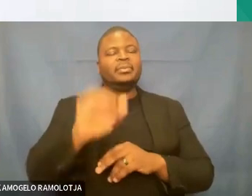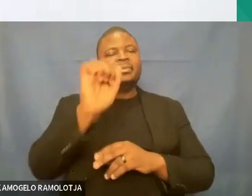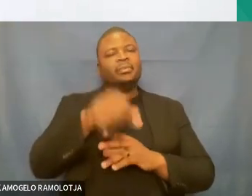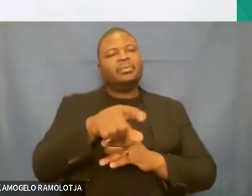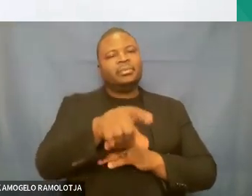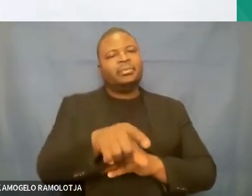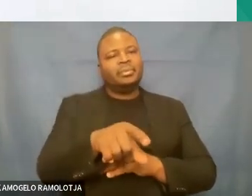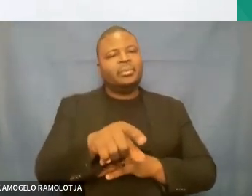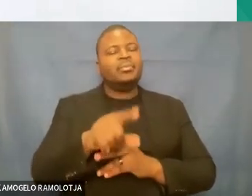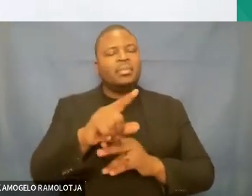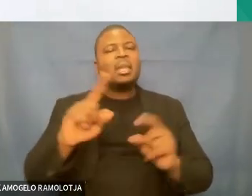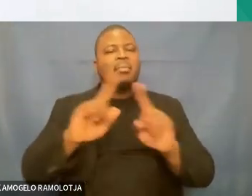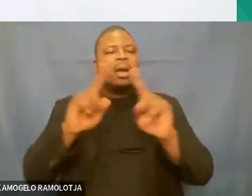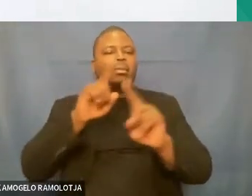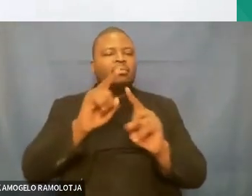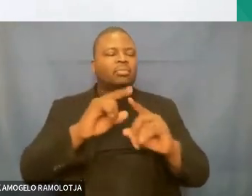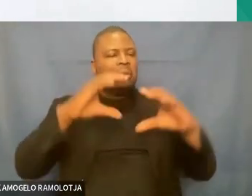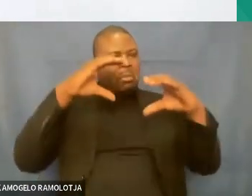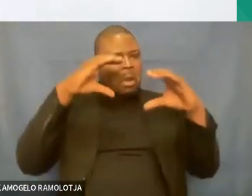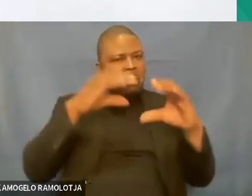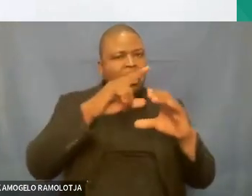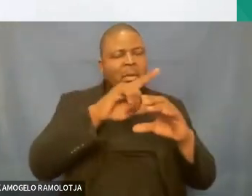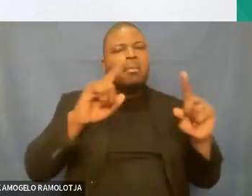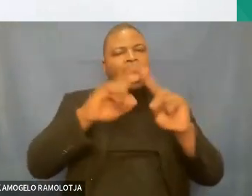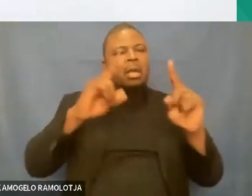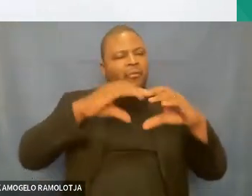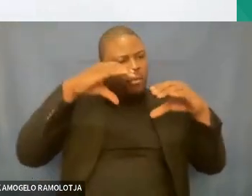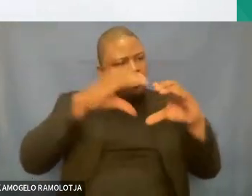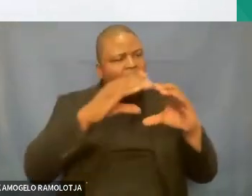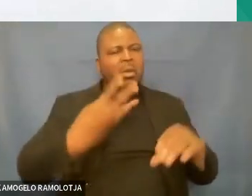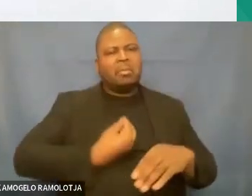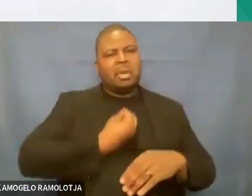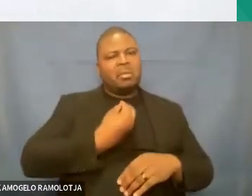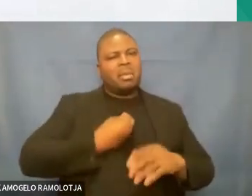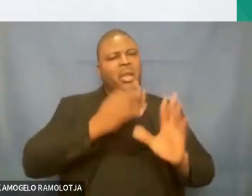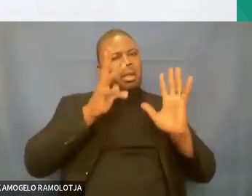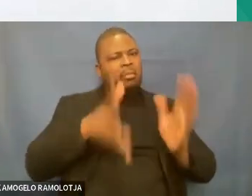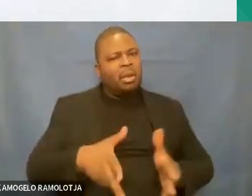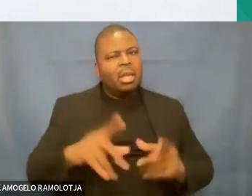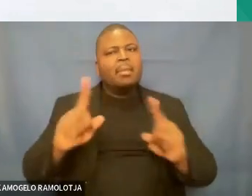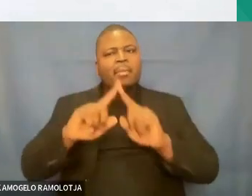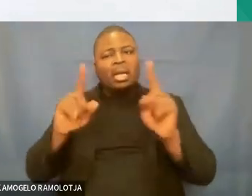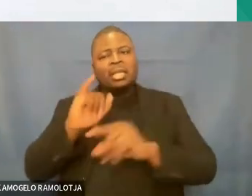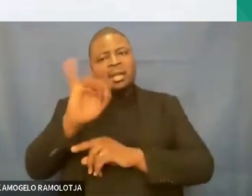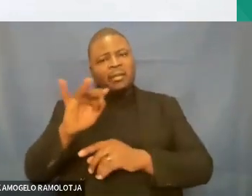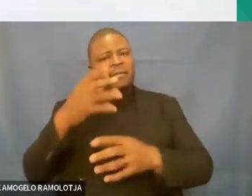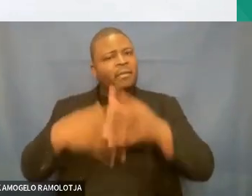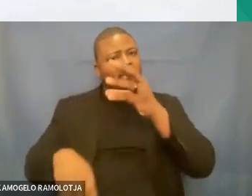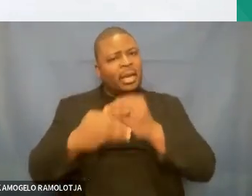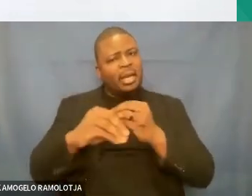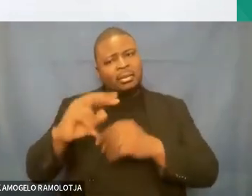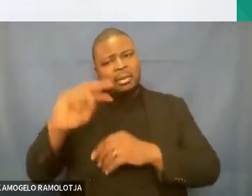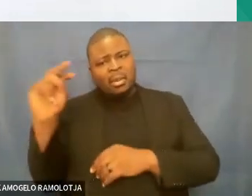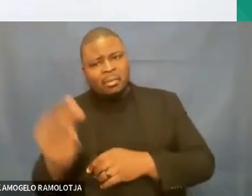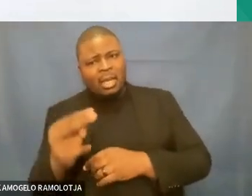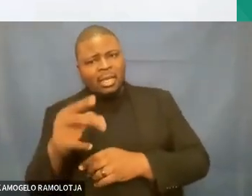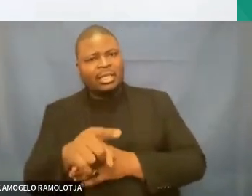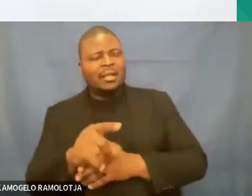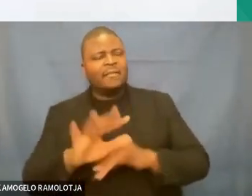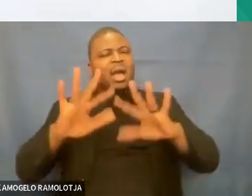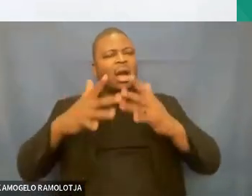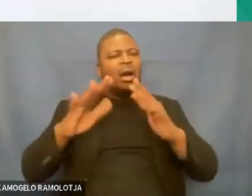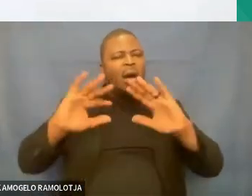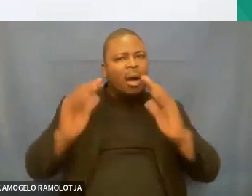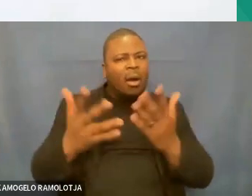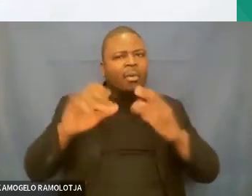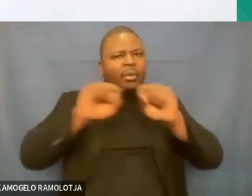is using substances, for example. And not just young people. I mean, if we put it into perspective, there is so much fear of retaliation and what the system is going to